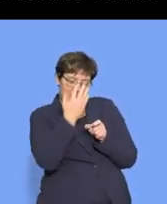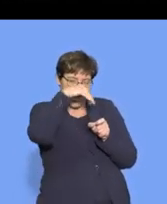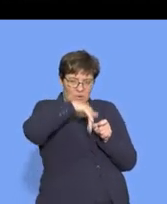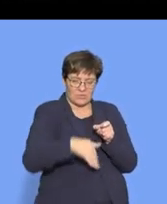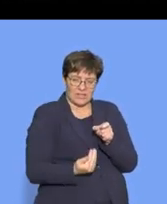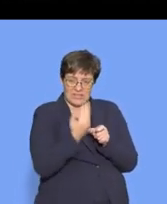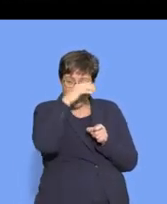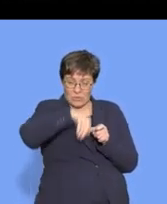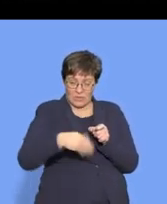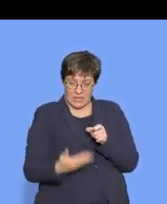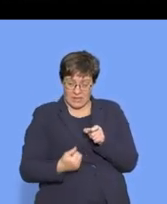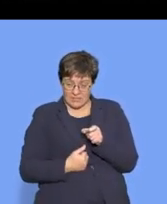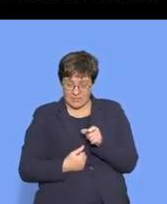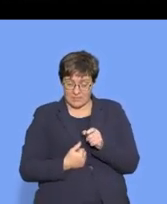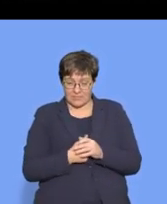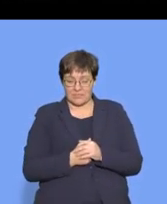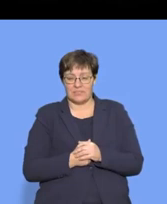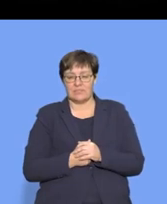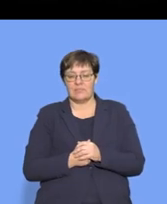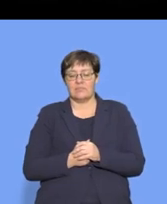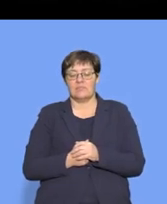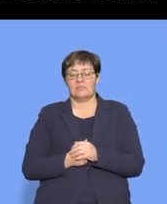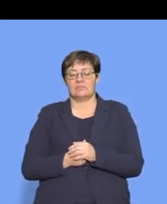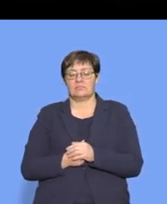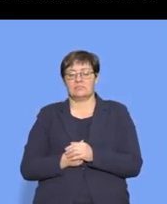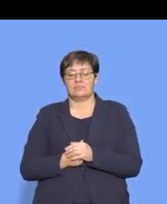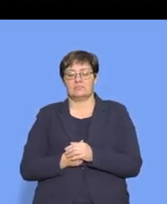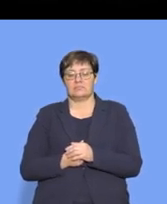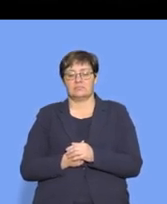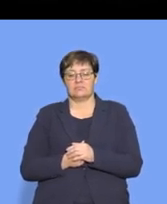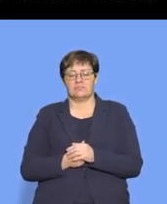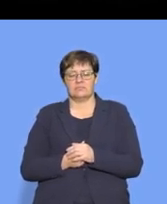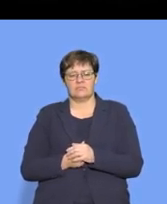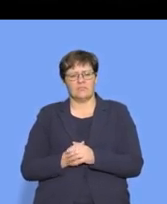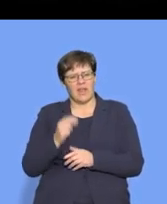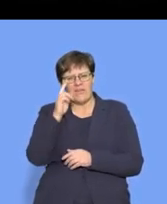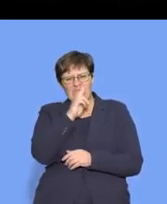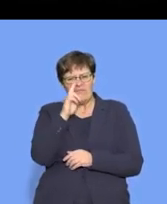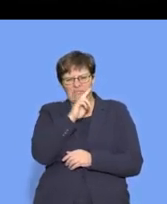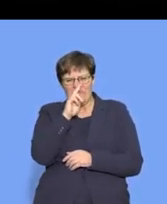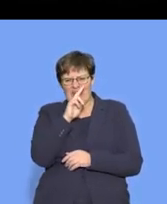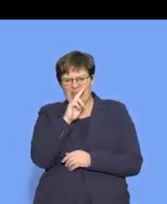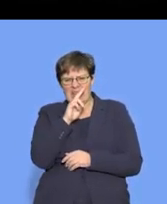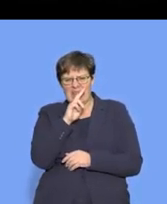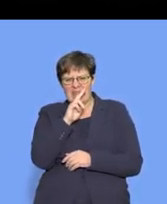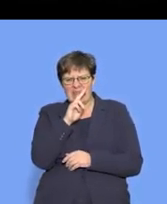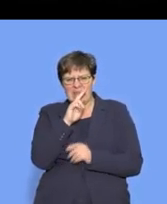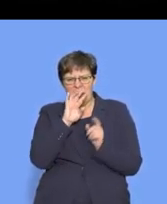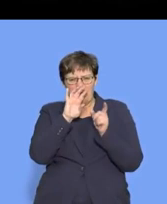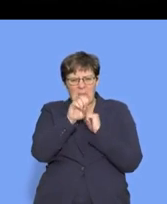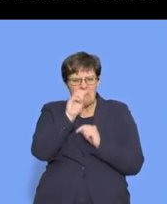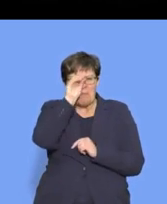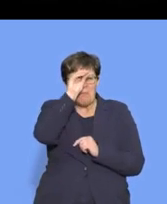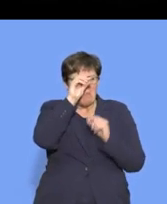leaf. Then we find funny little patches here,